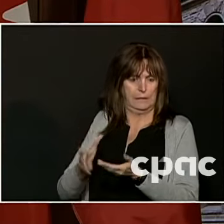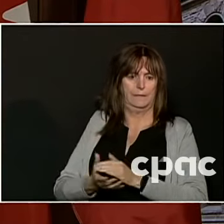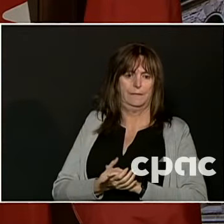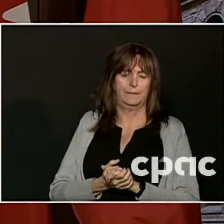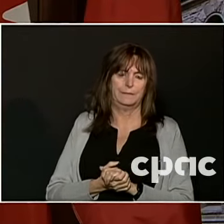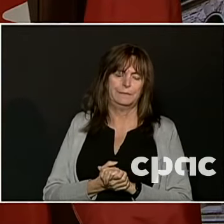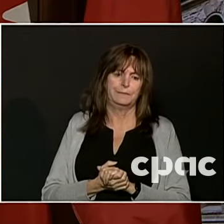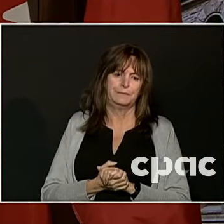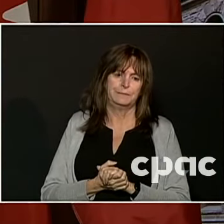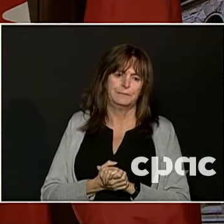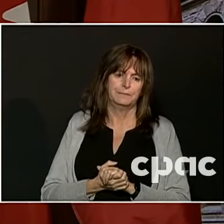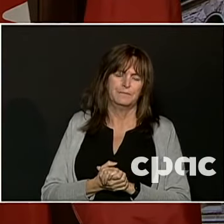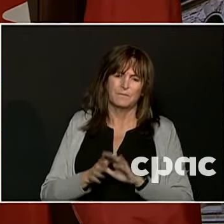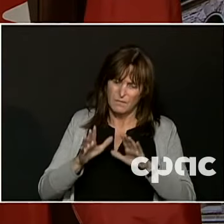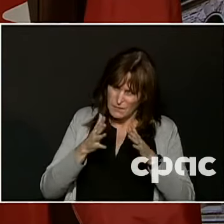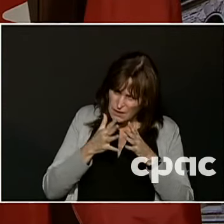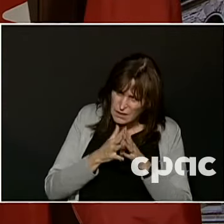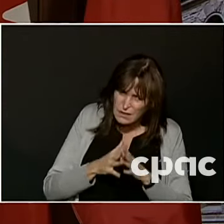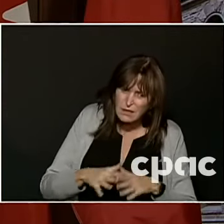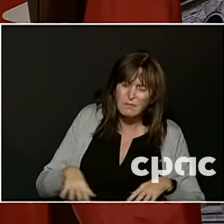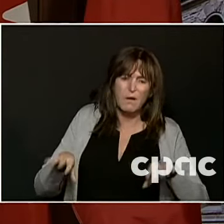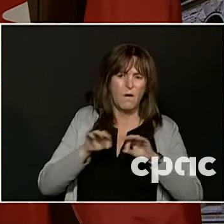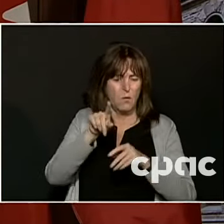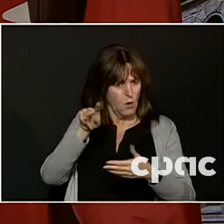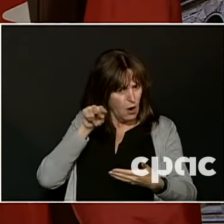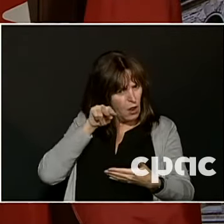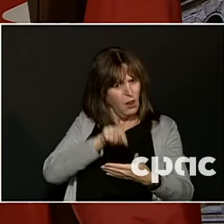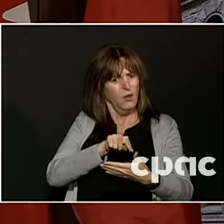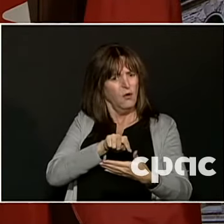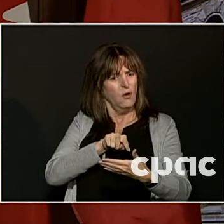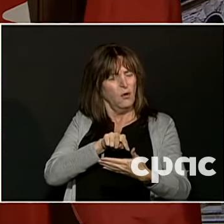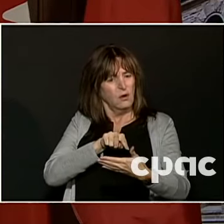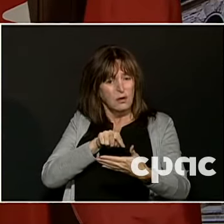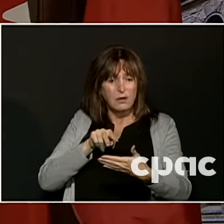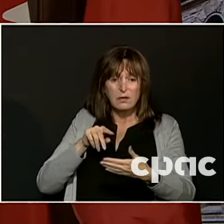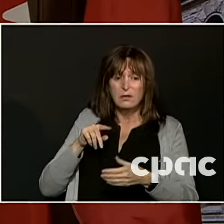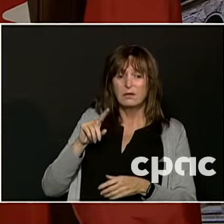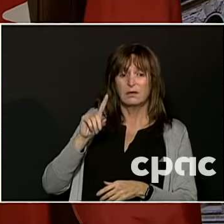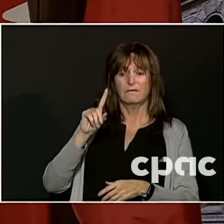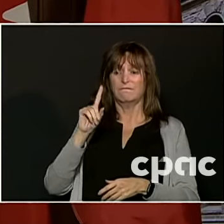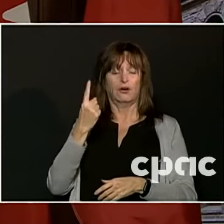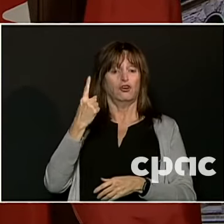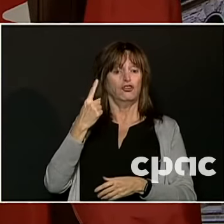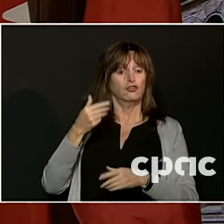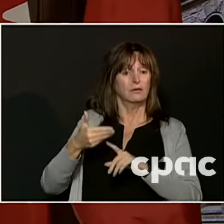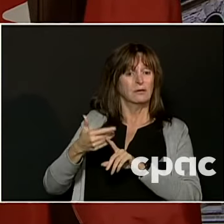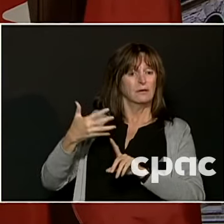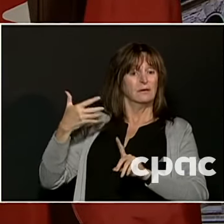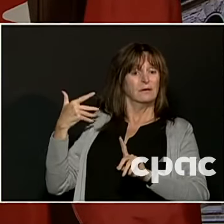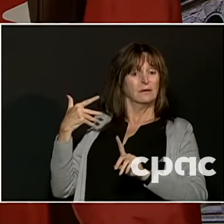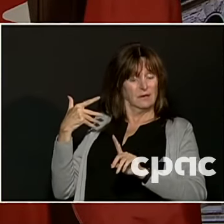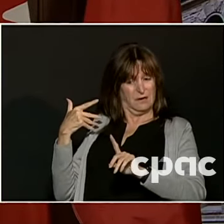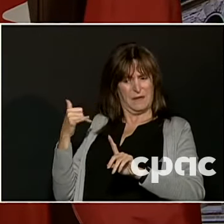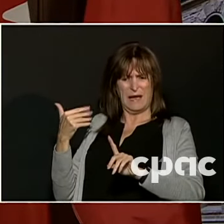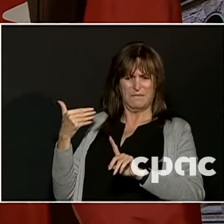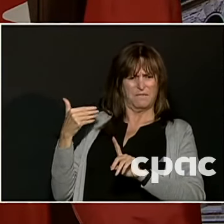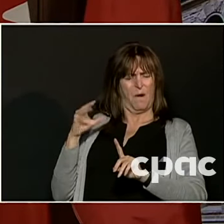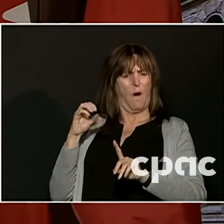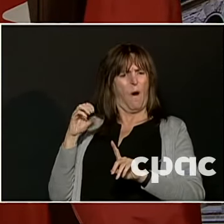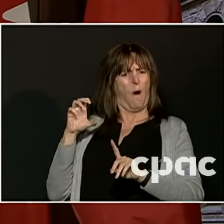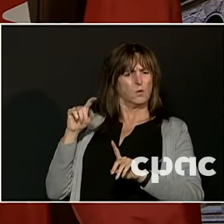it's important here to note that when we made our first presentation this fall, early in October, we saw a relatively